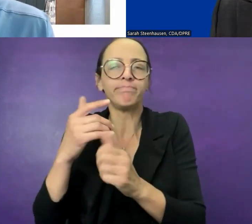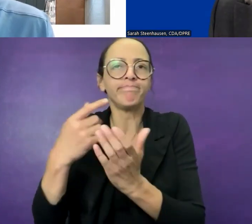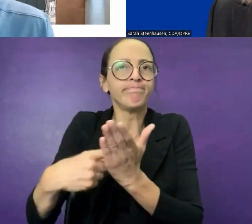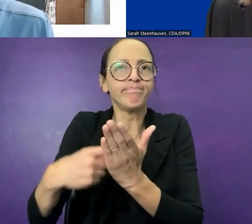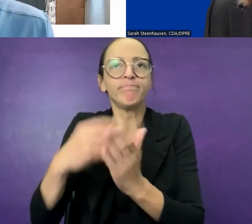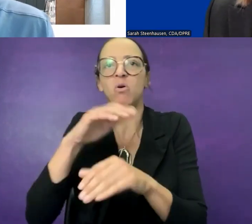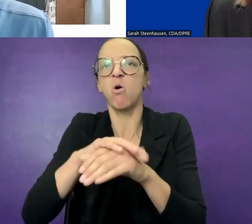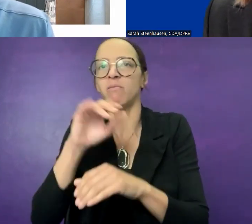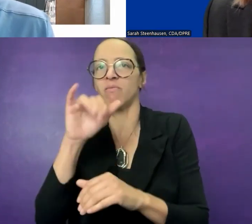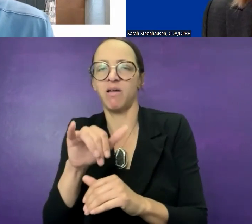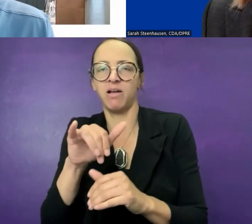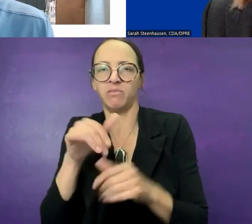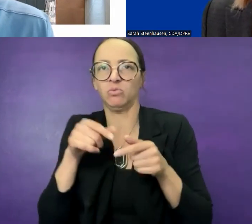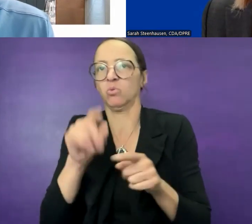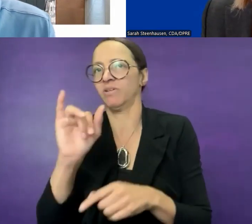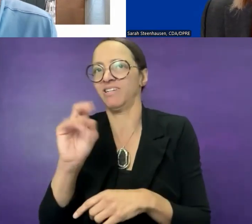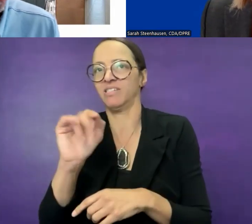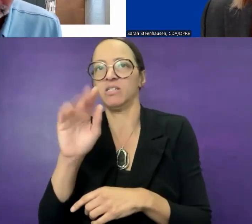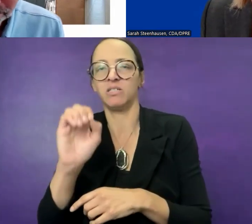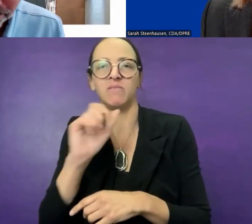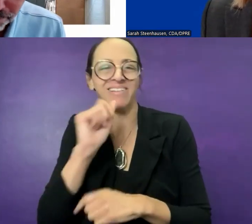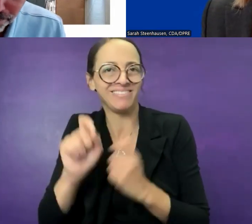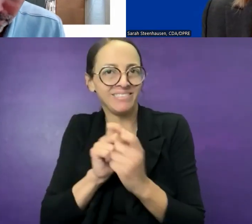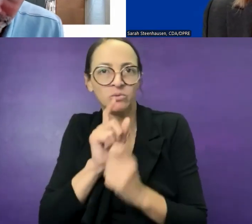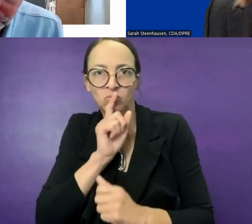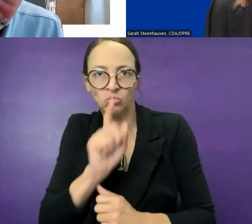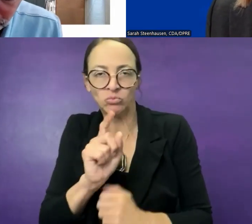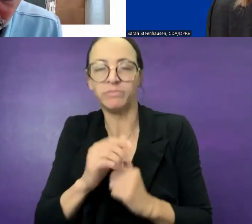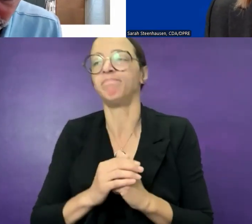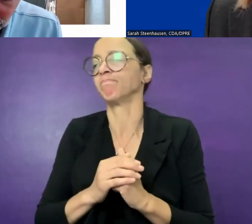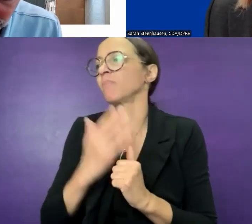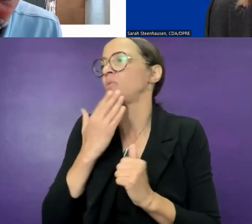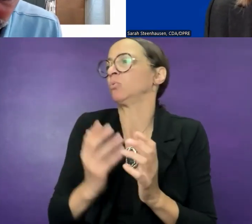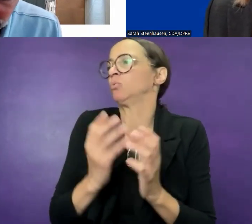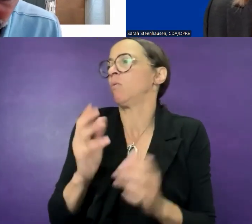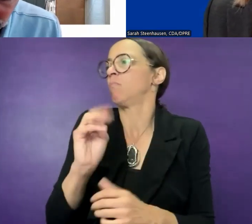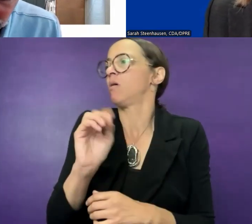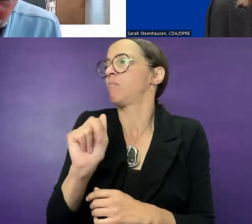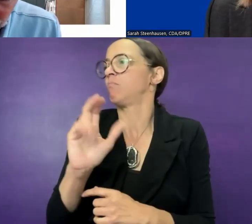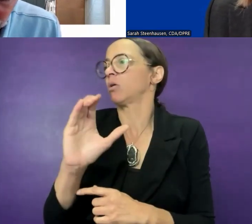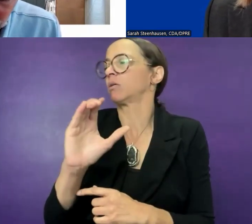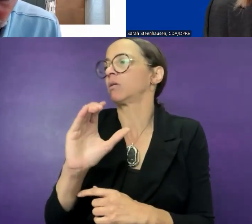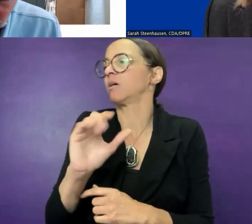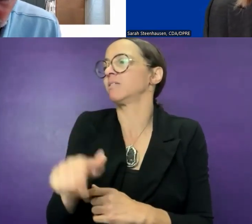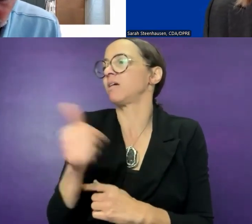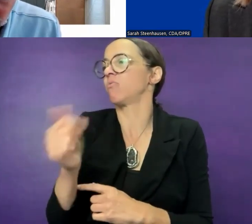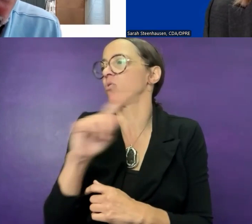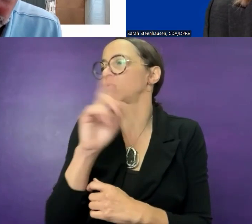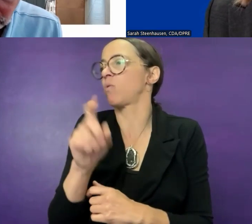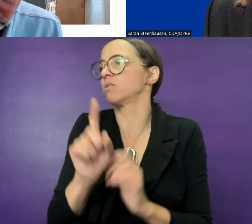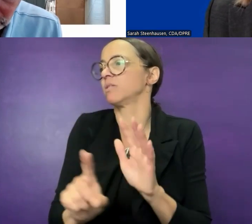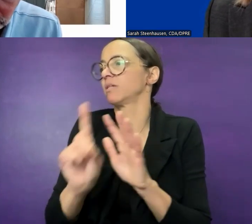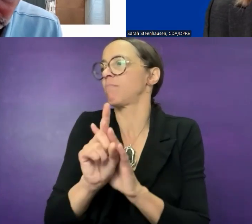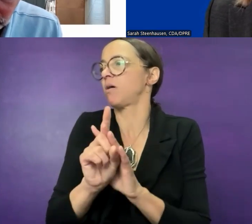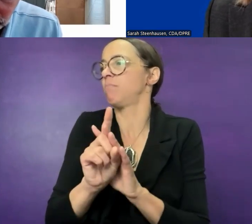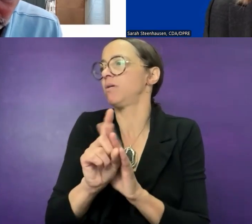All right, thank you so much, Mark. And then another question that came through is, are there any public documents available at